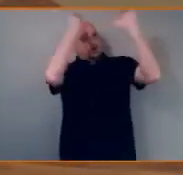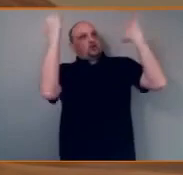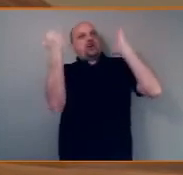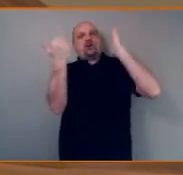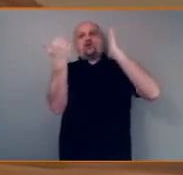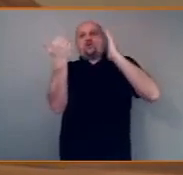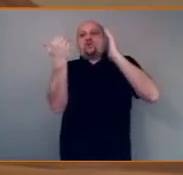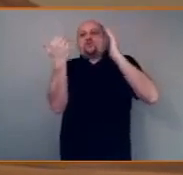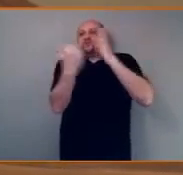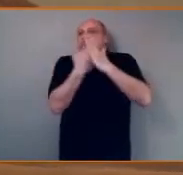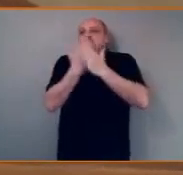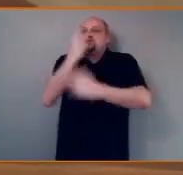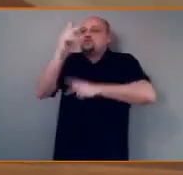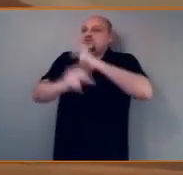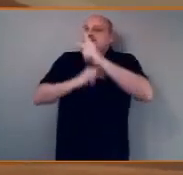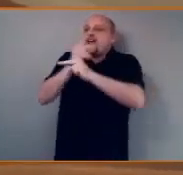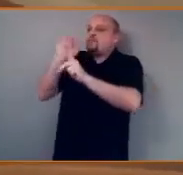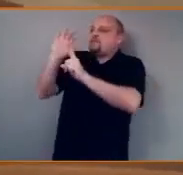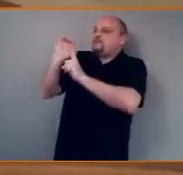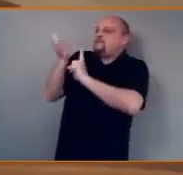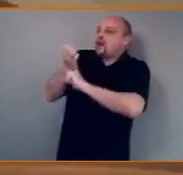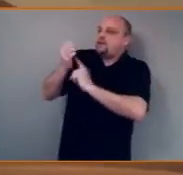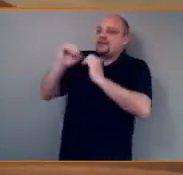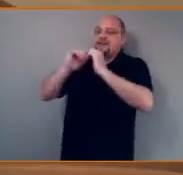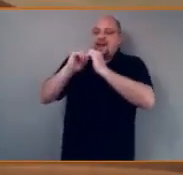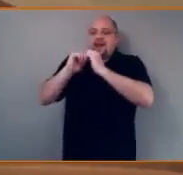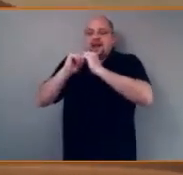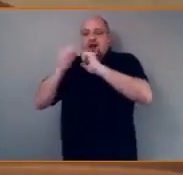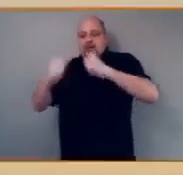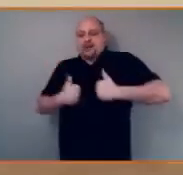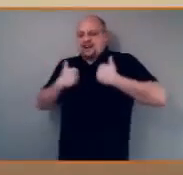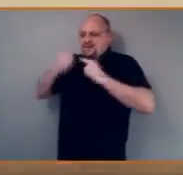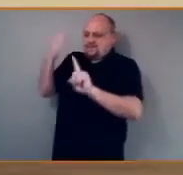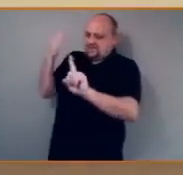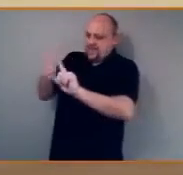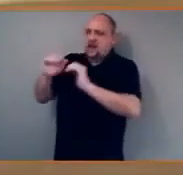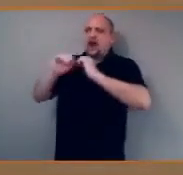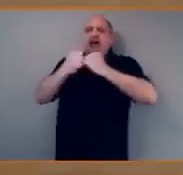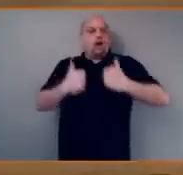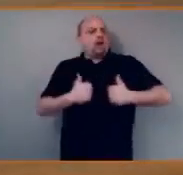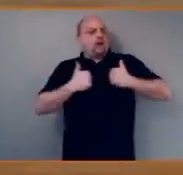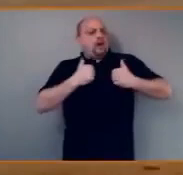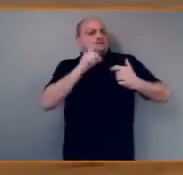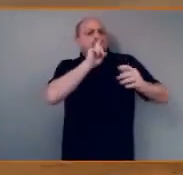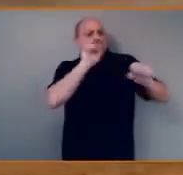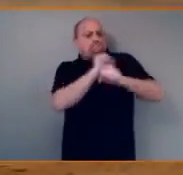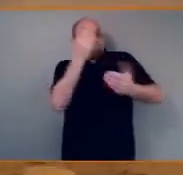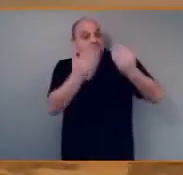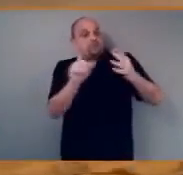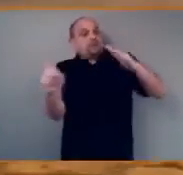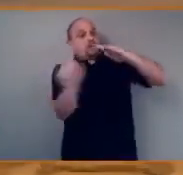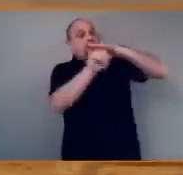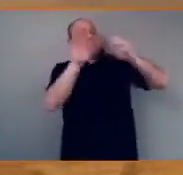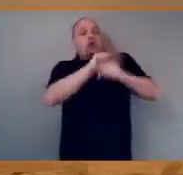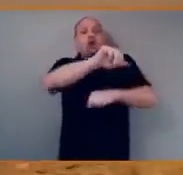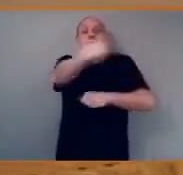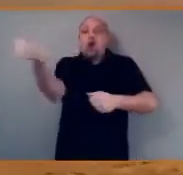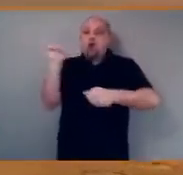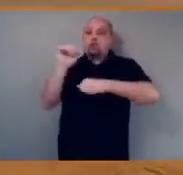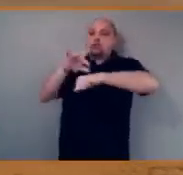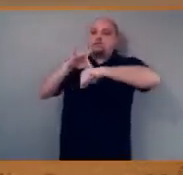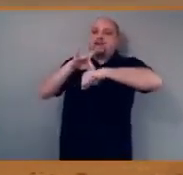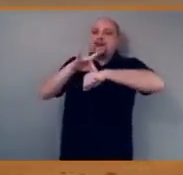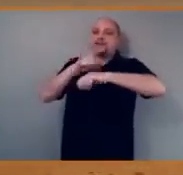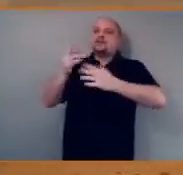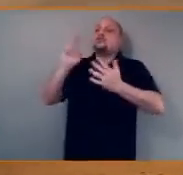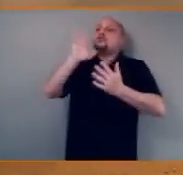are habitable, how life emerged in the past on different planets. So it will open up a lot of science